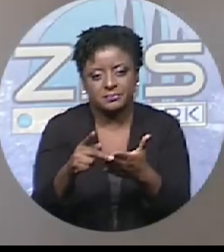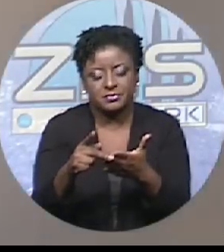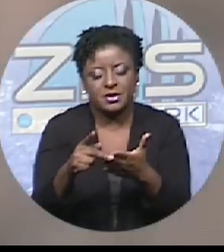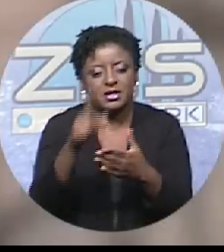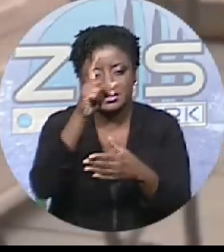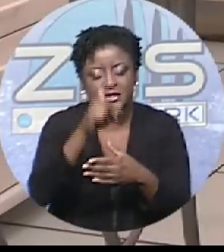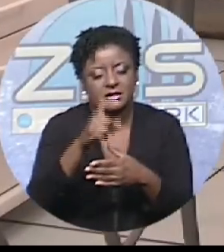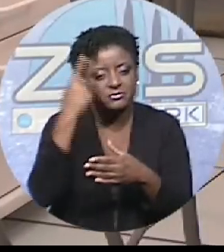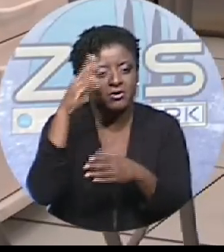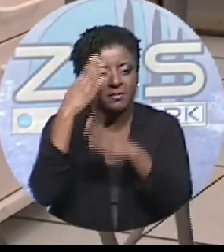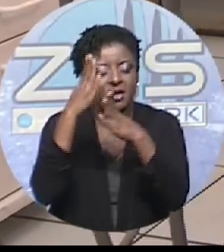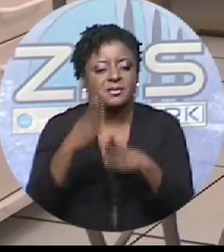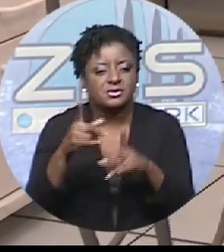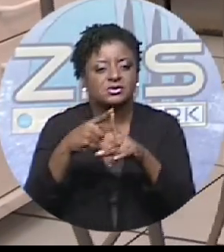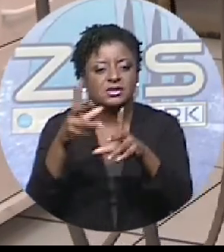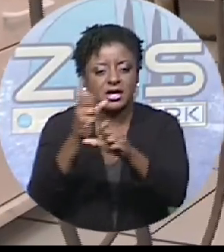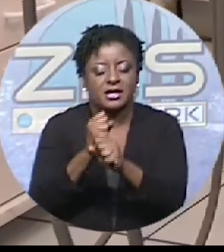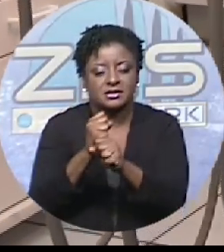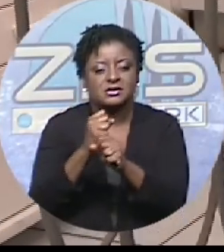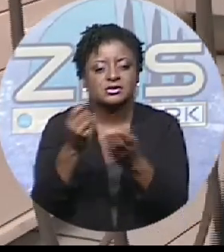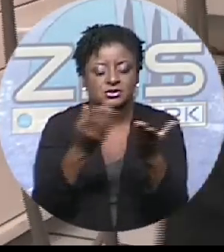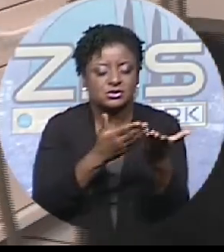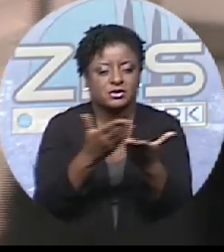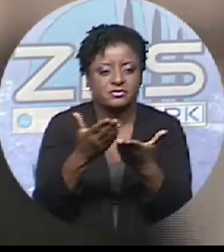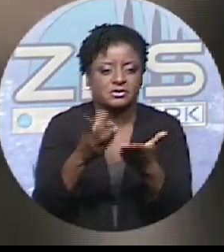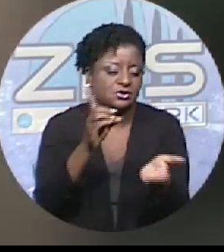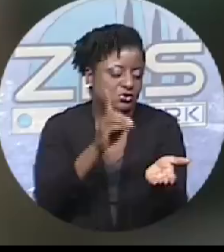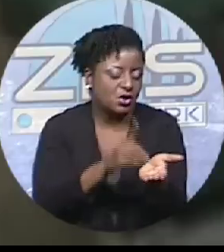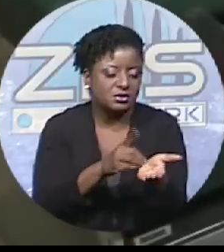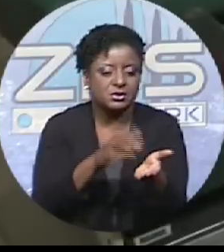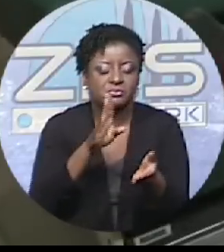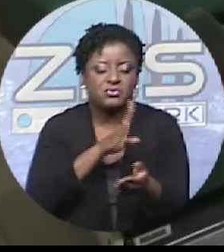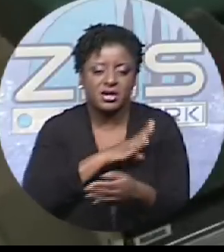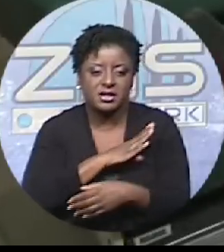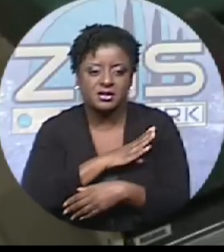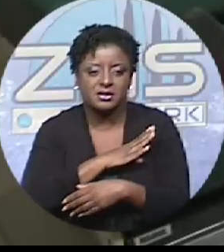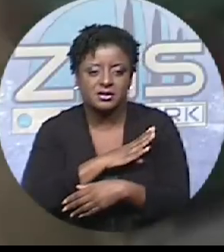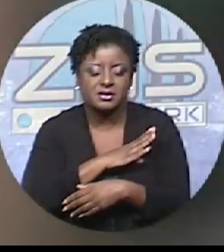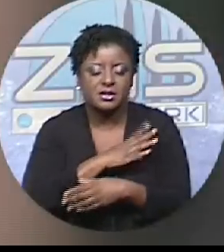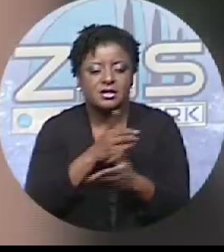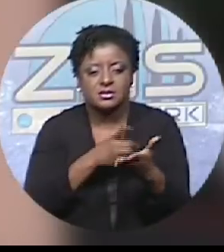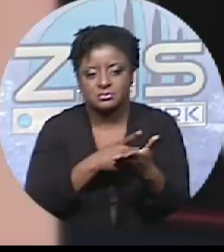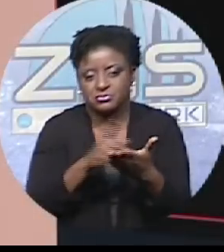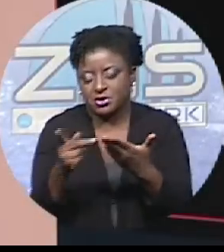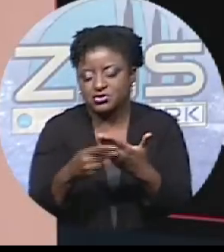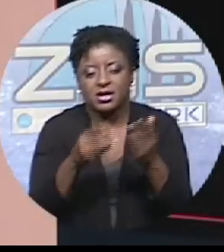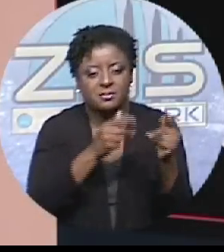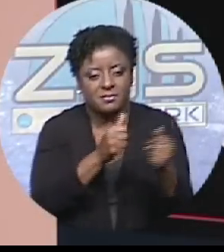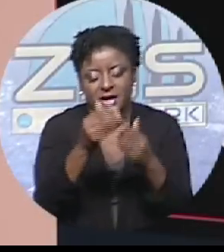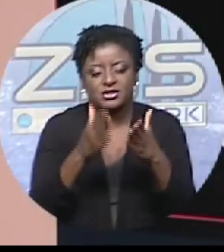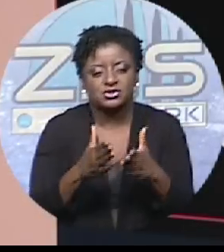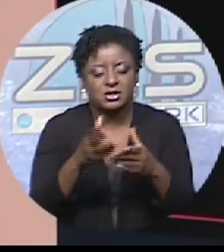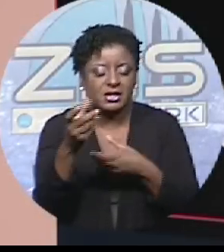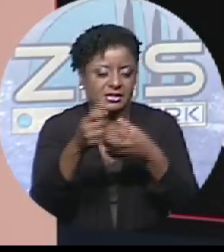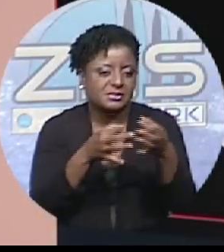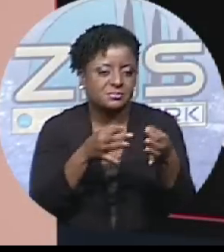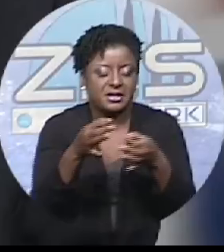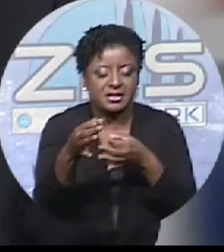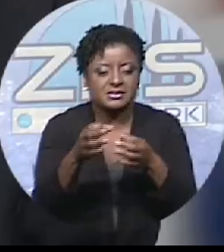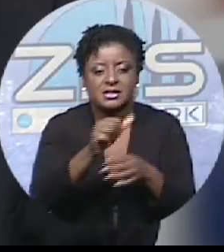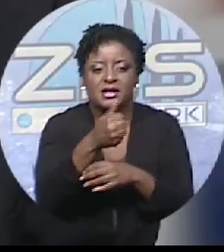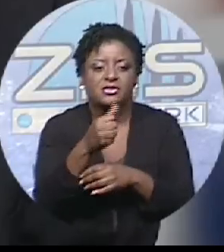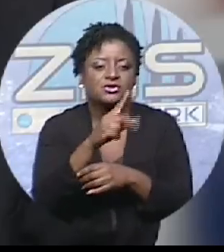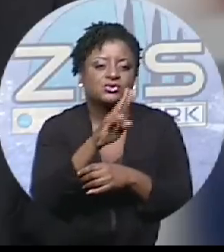these services. Dr. Brennan, who is the project manager for NHI, also explained how the other 2 phases will